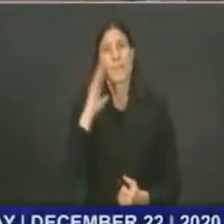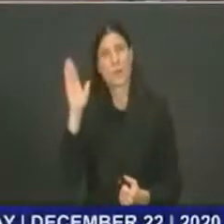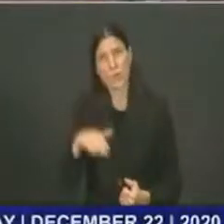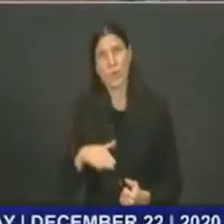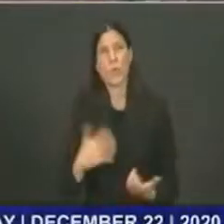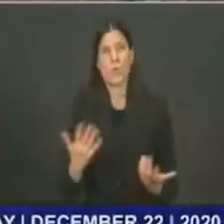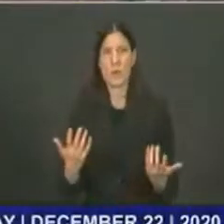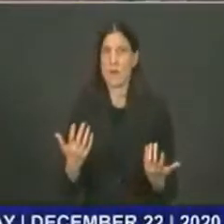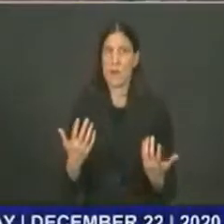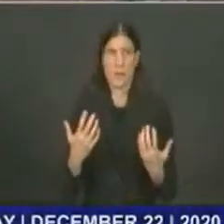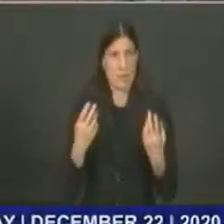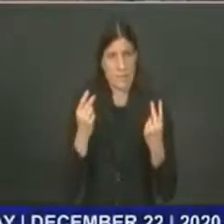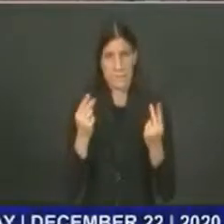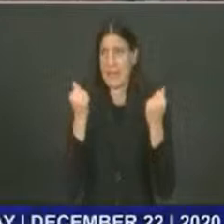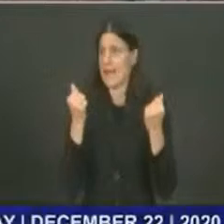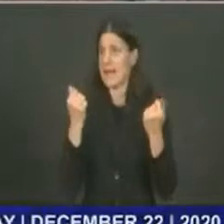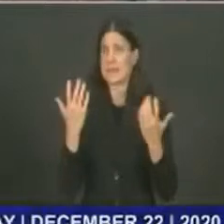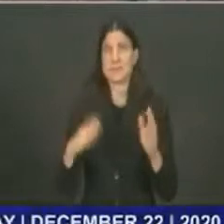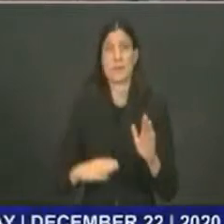businesses.